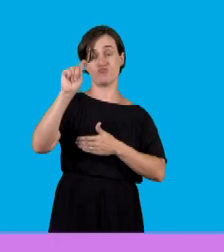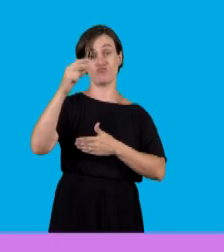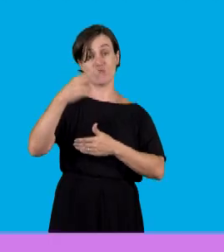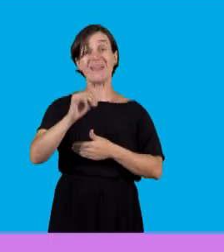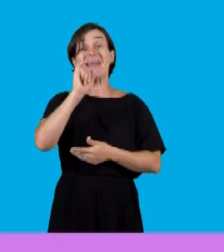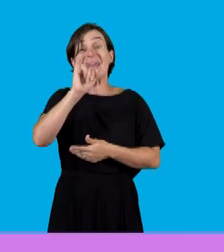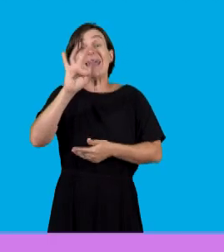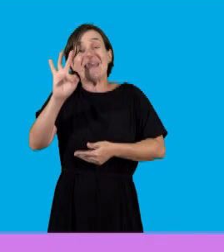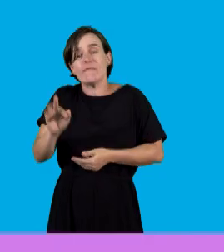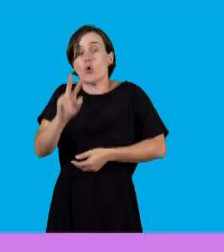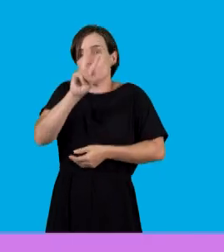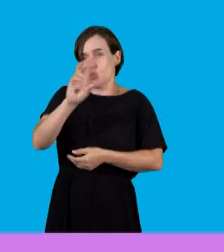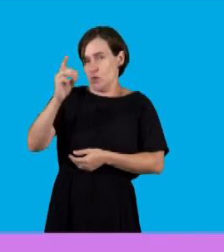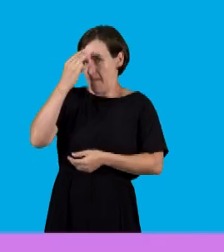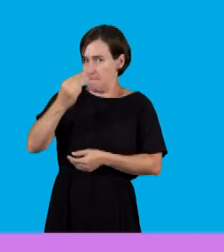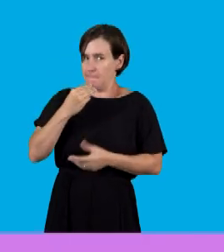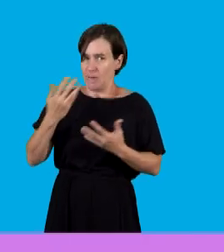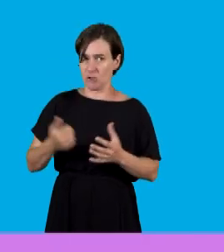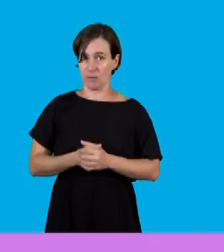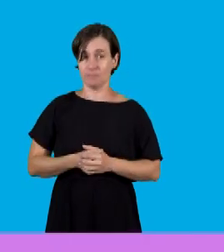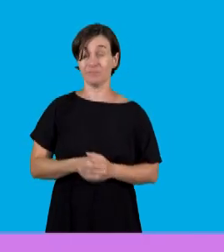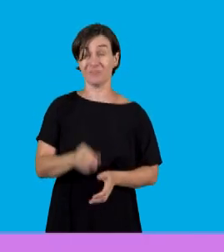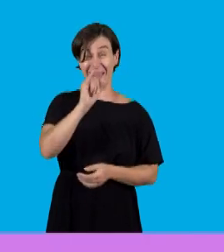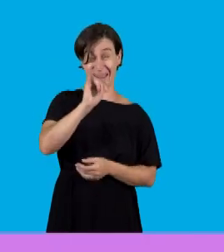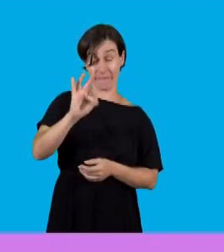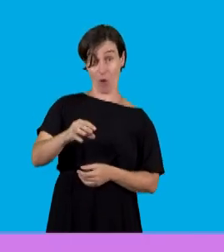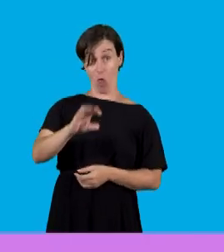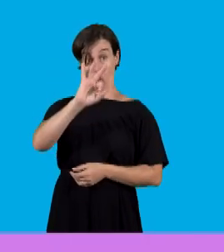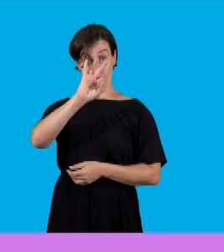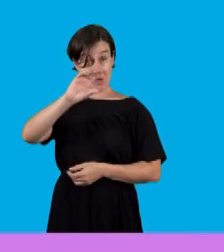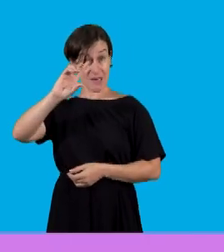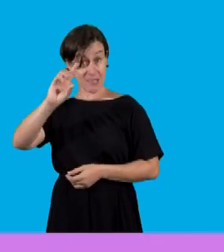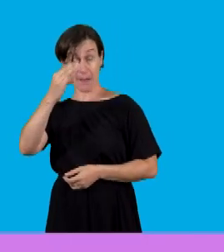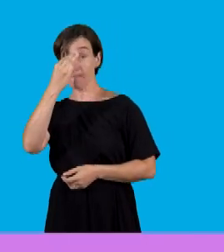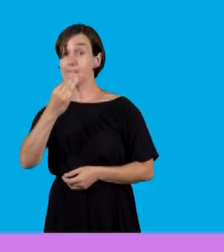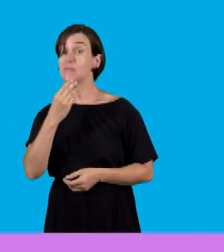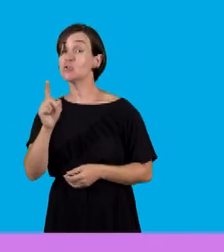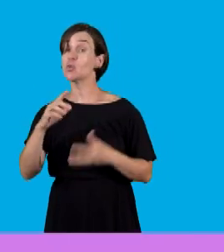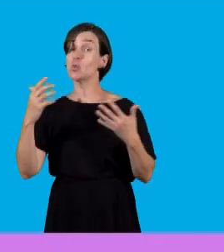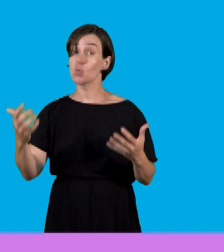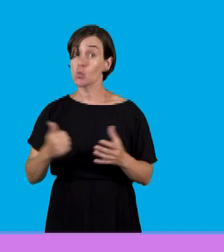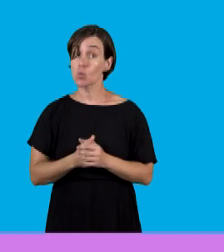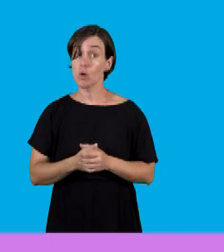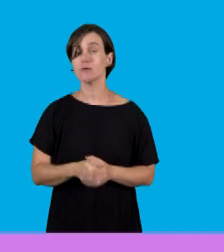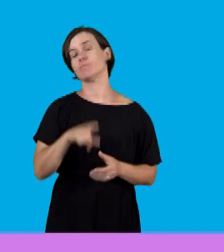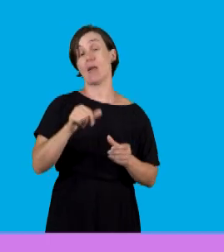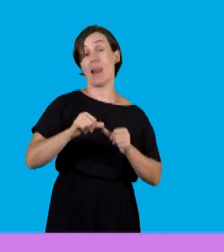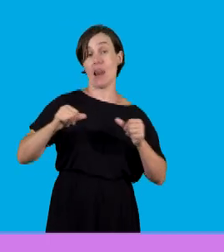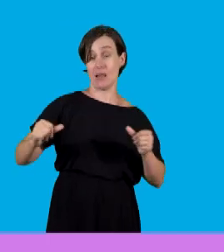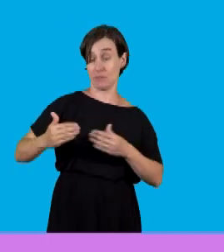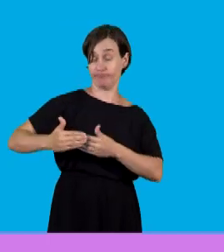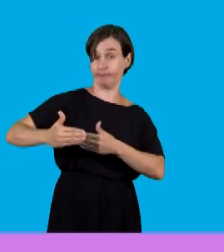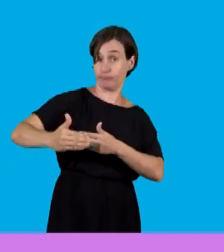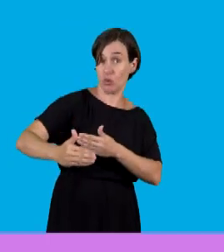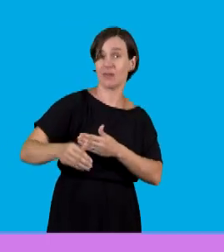dimensional object is a 2D figure. Then if ever it's a three-dimensional figure, then it will describe the sizes and the shape in terms